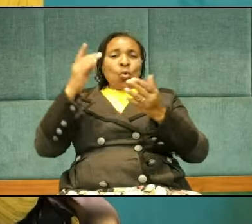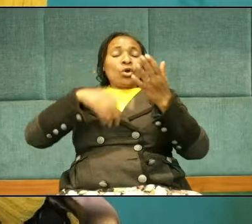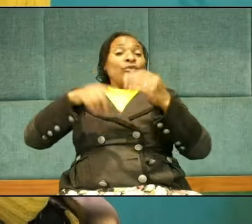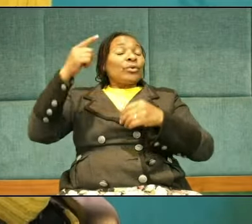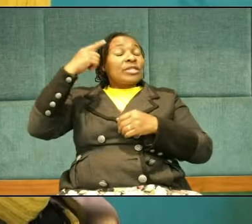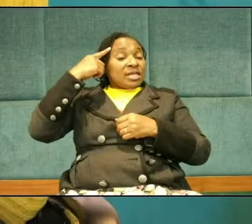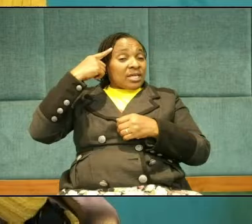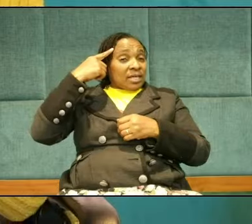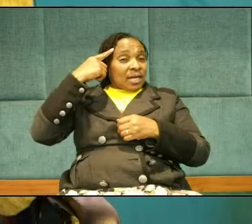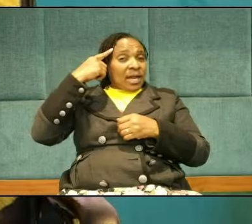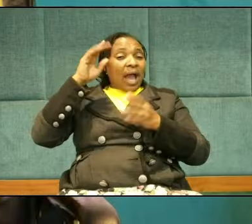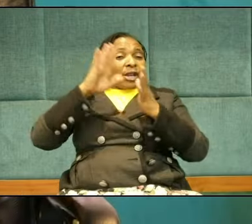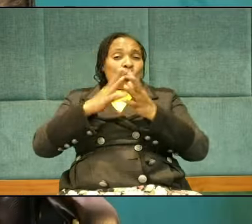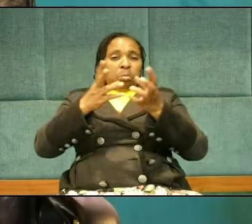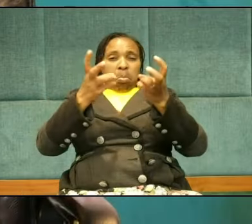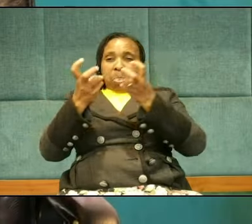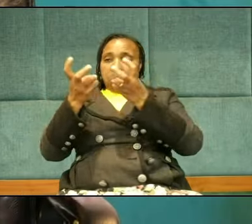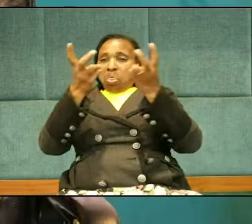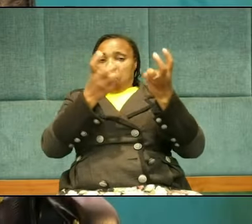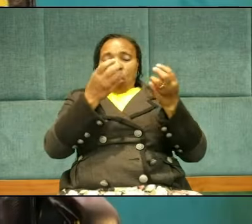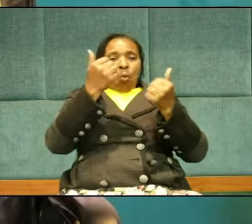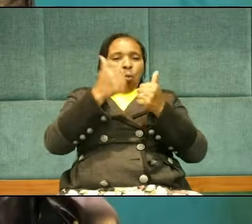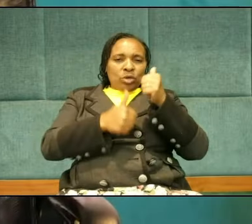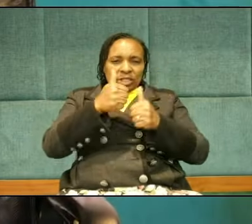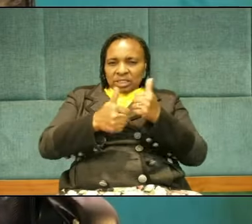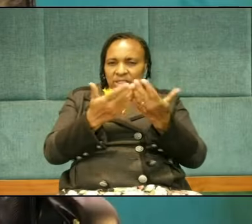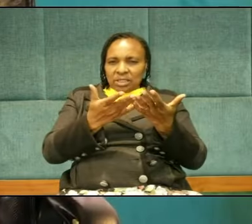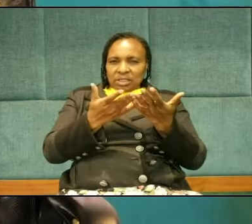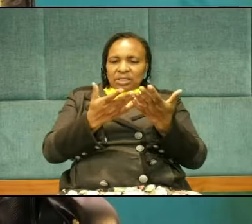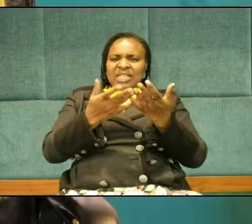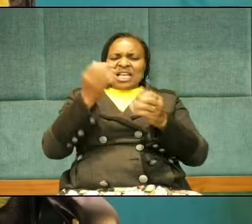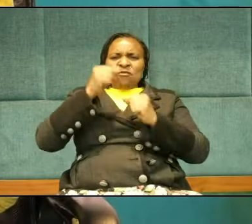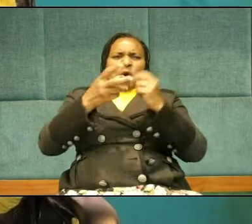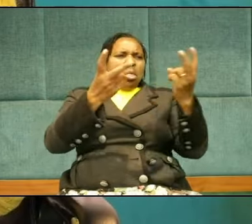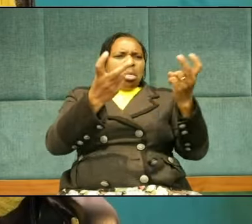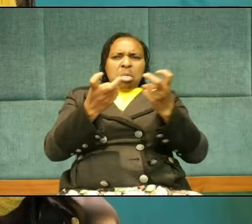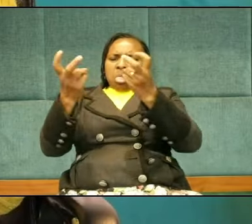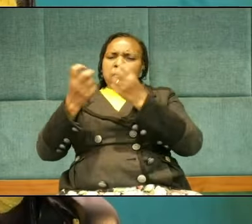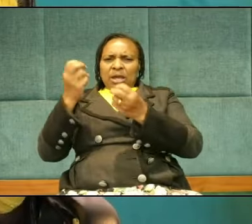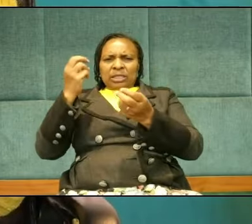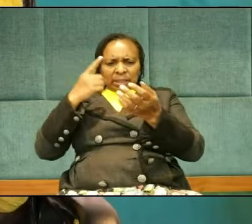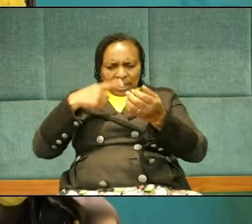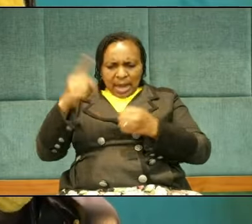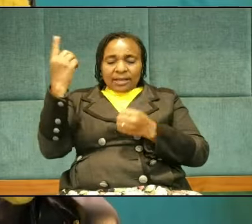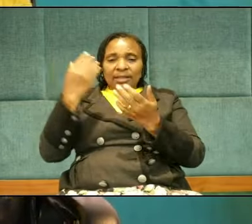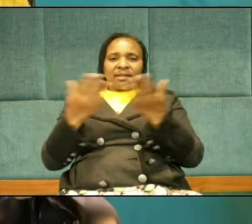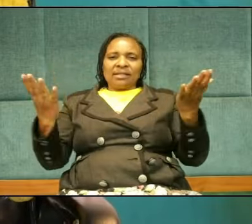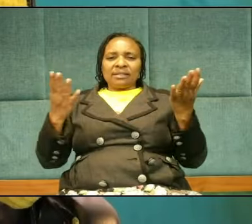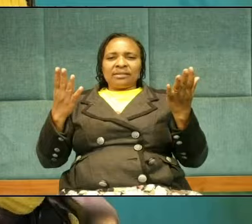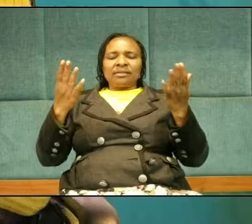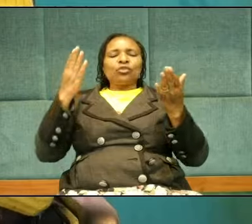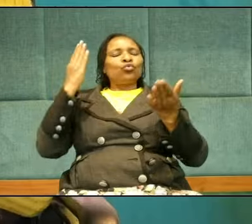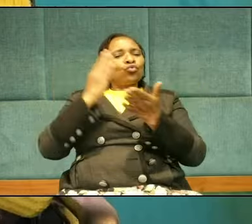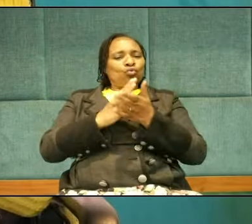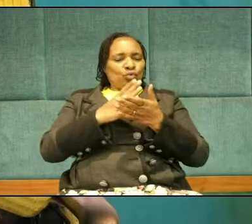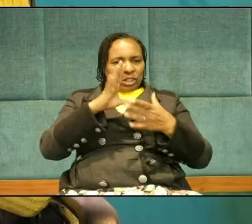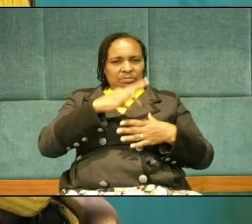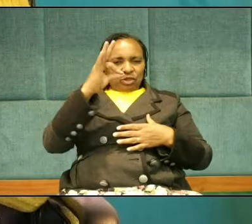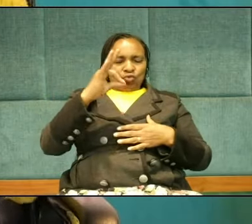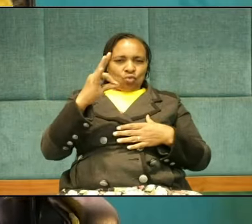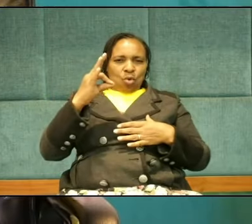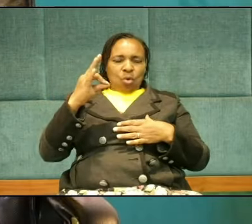what we consume, if we consume the right things, we can ensure true spiritual